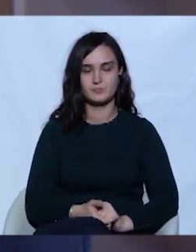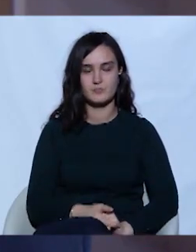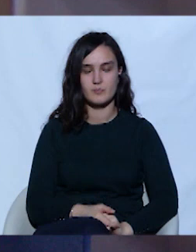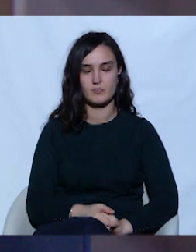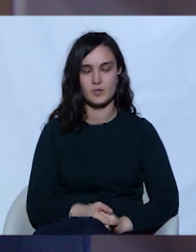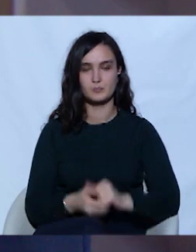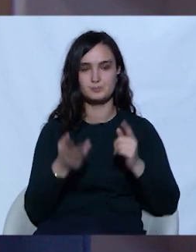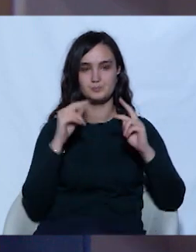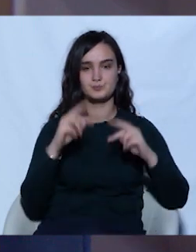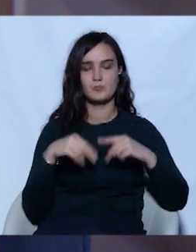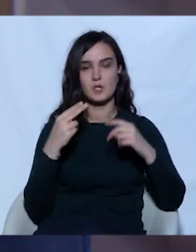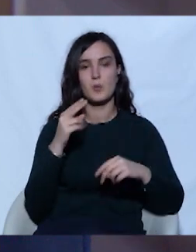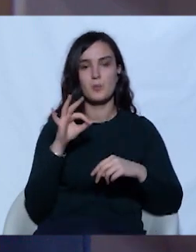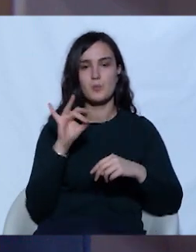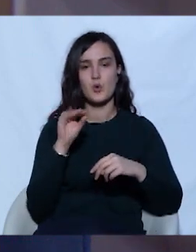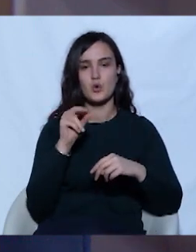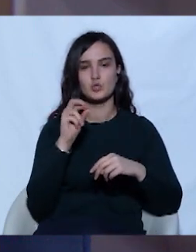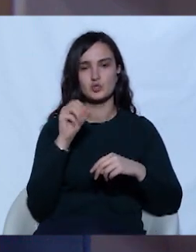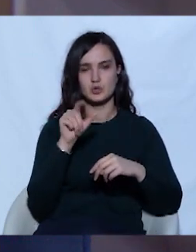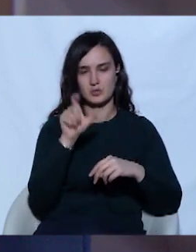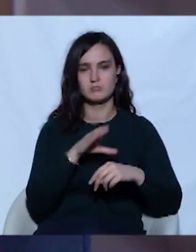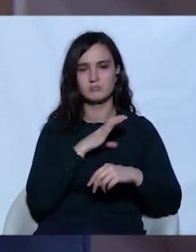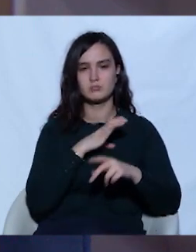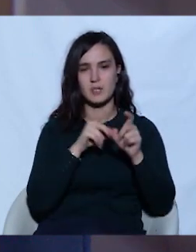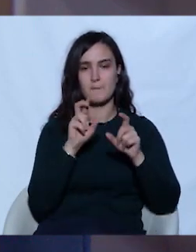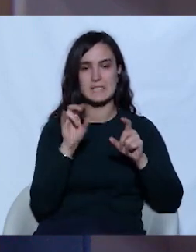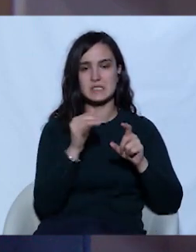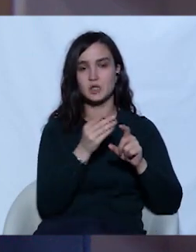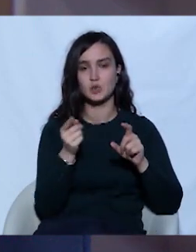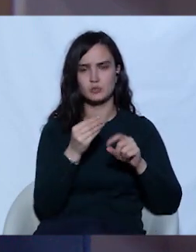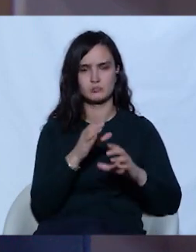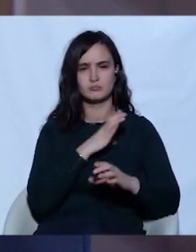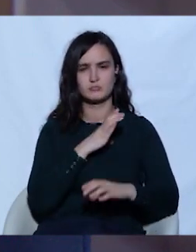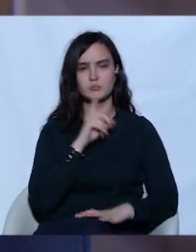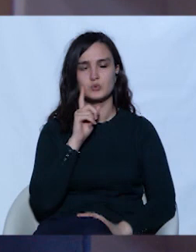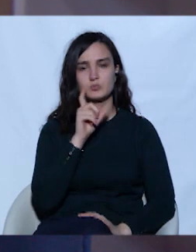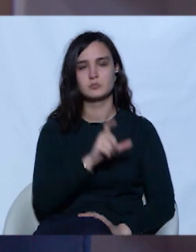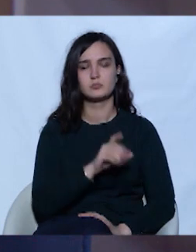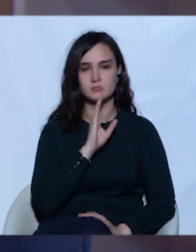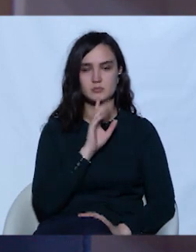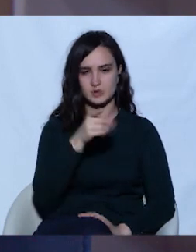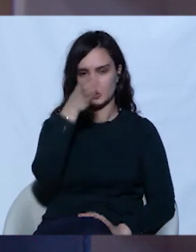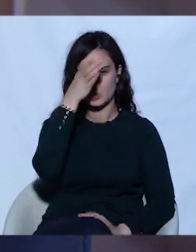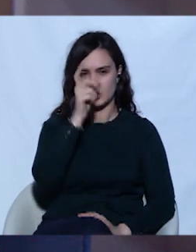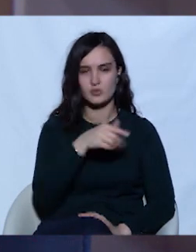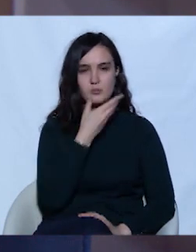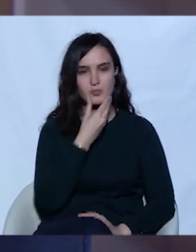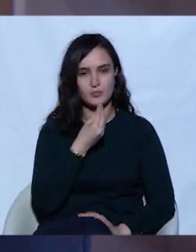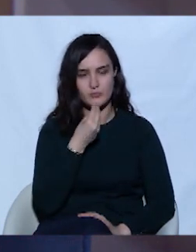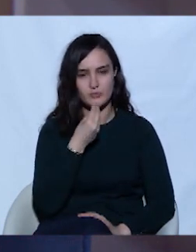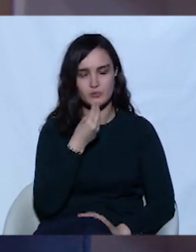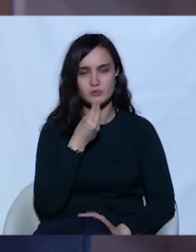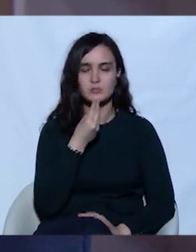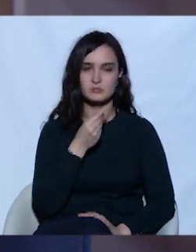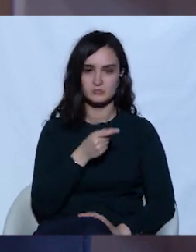Knightley correctly figures out, is later revealed. Mr. Elton is only interested in becoming